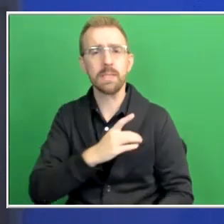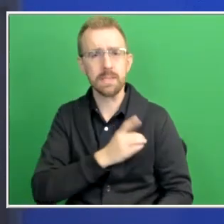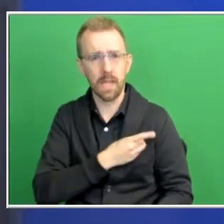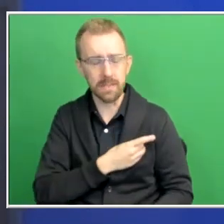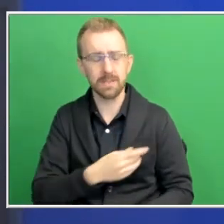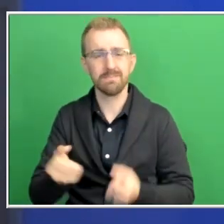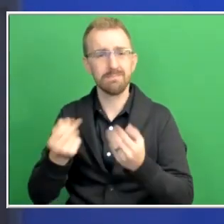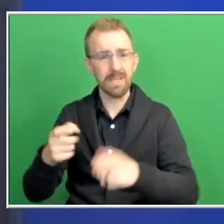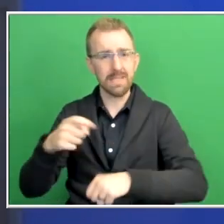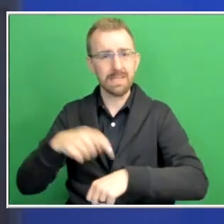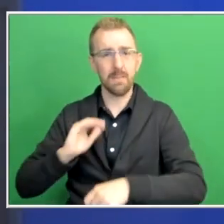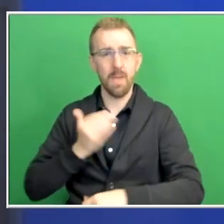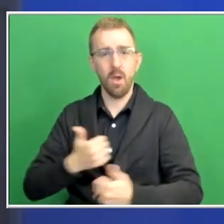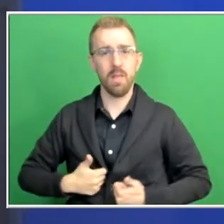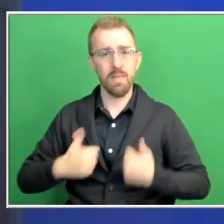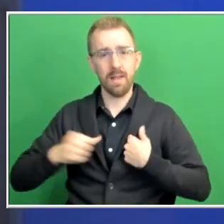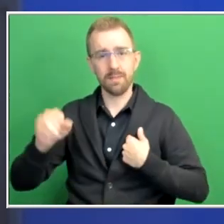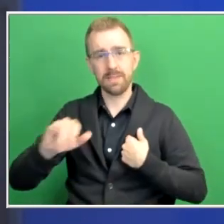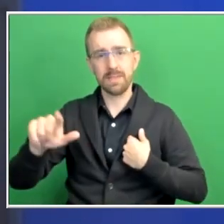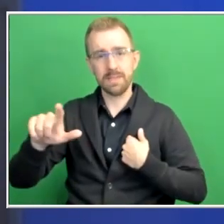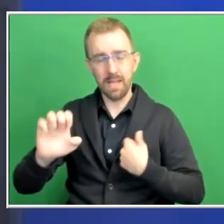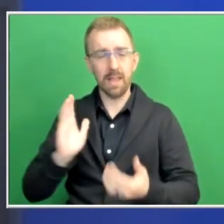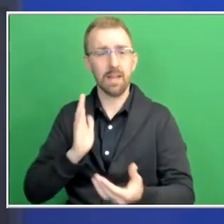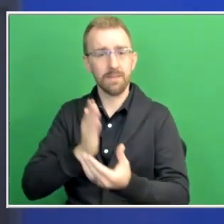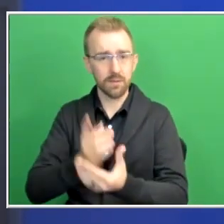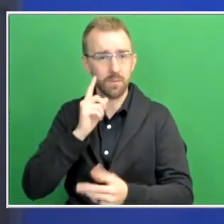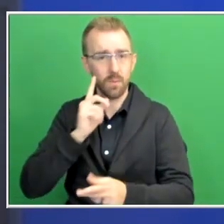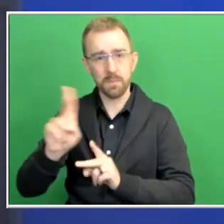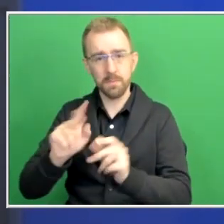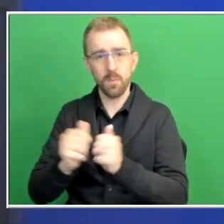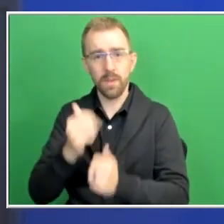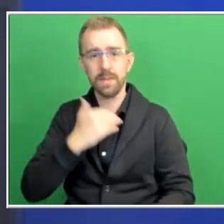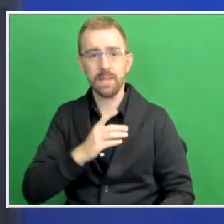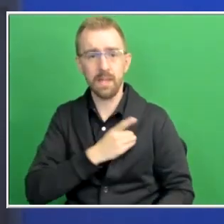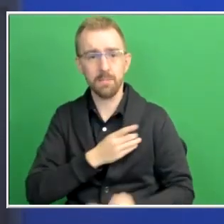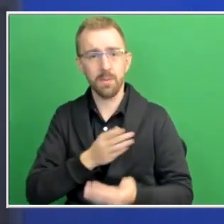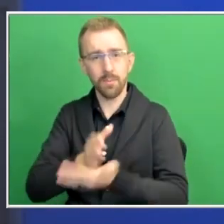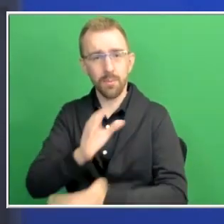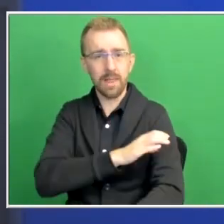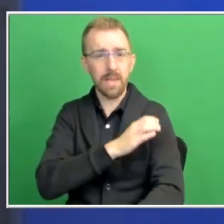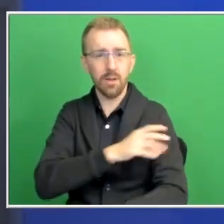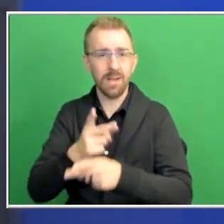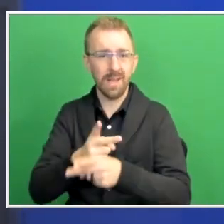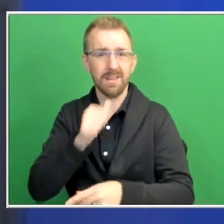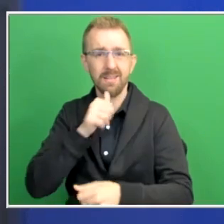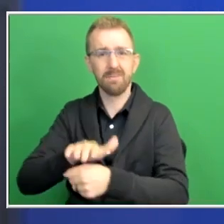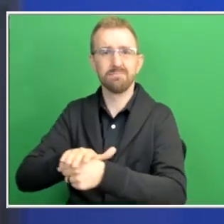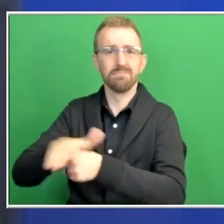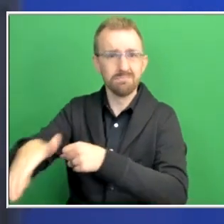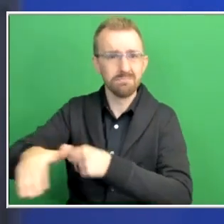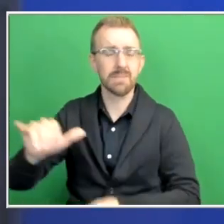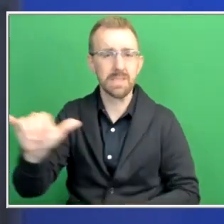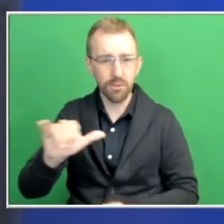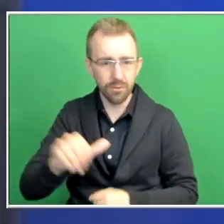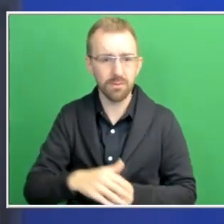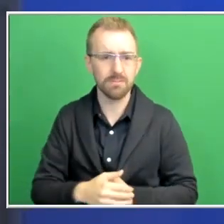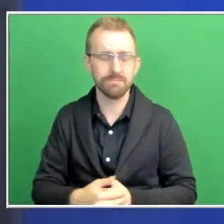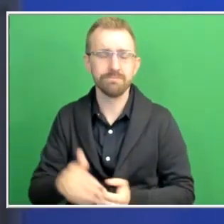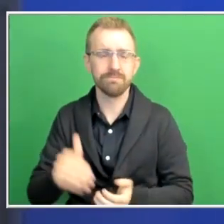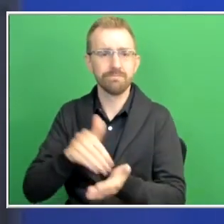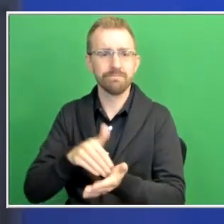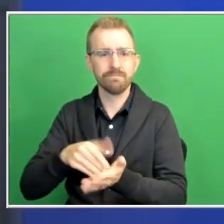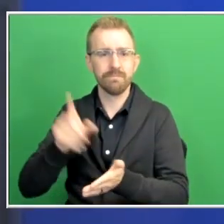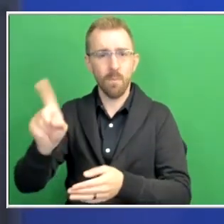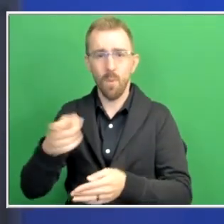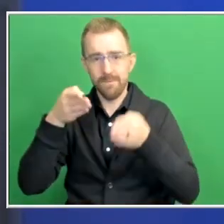our lifestyle interventions for people with diabetes through clinical care are not that robust either. They a lot of times just focus on a